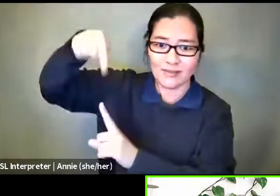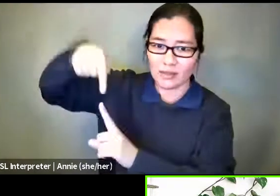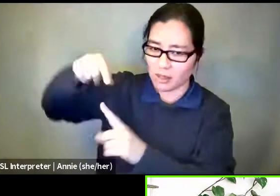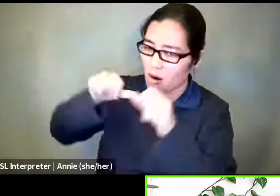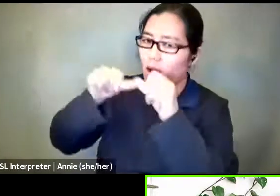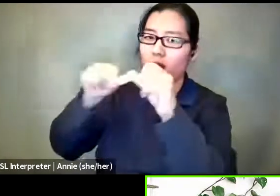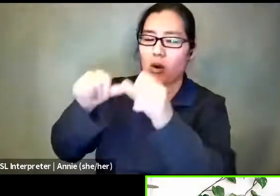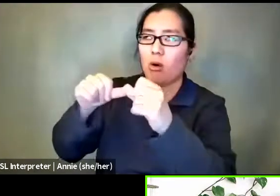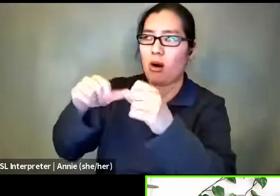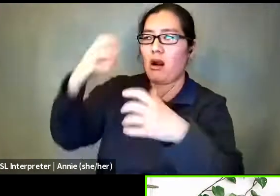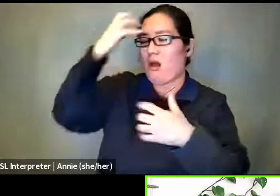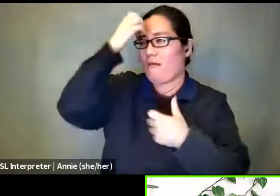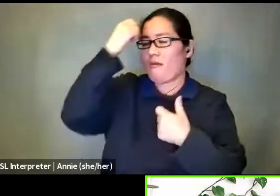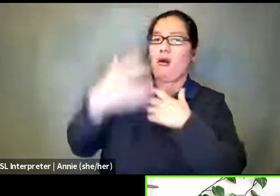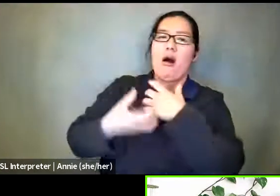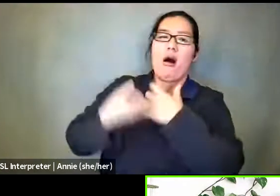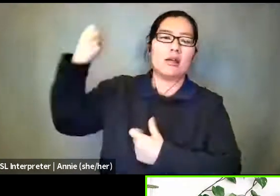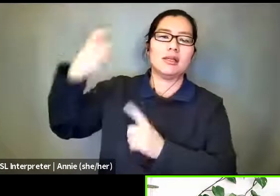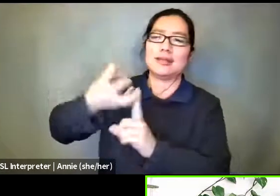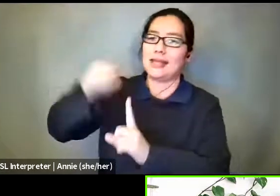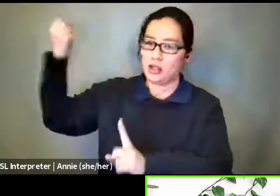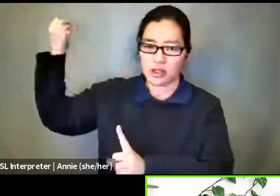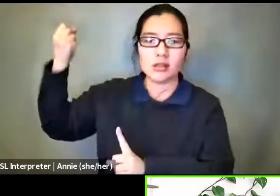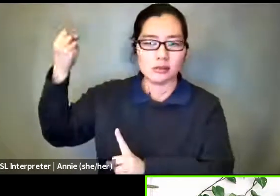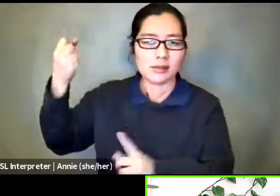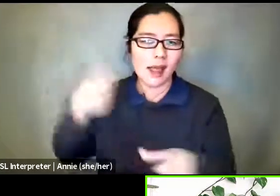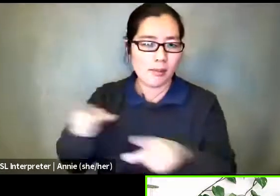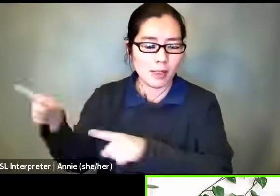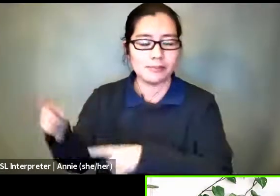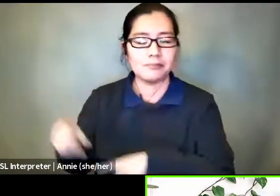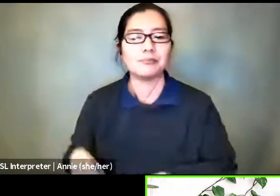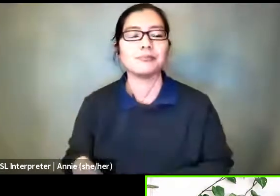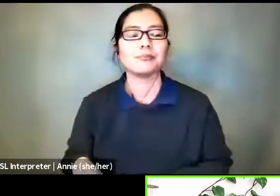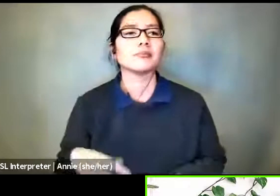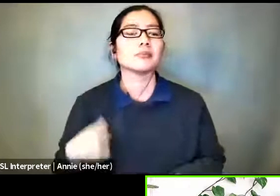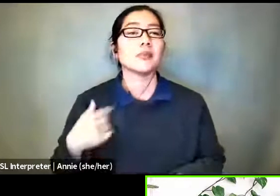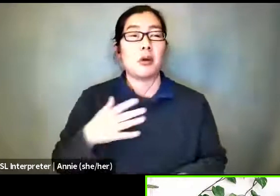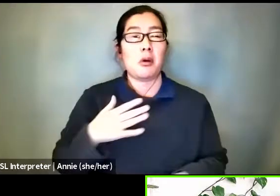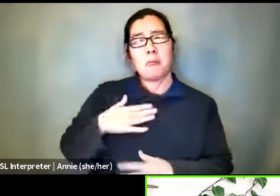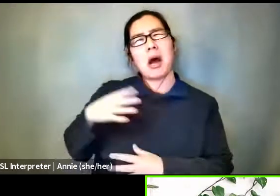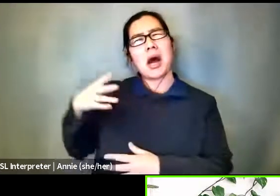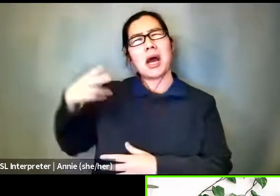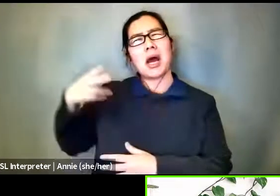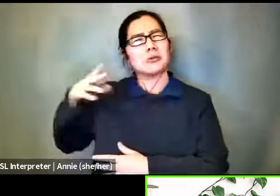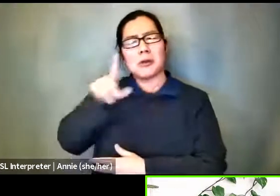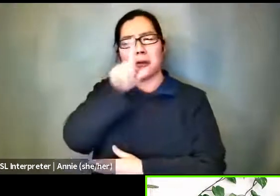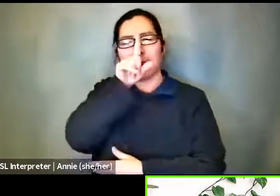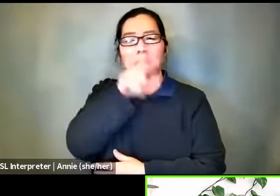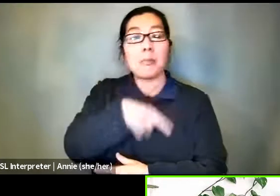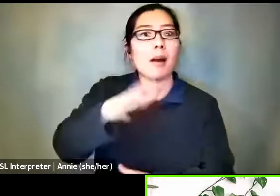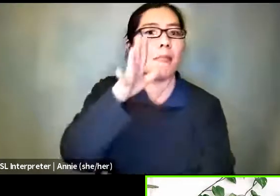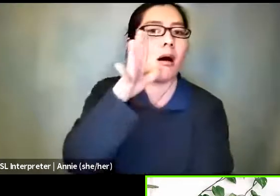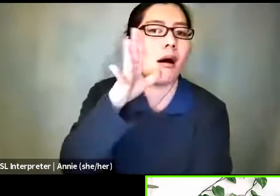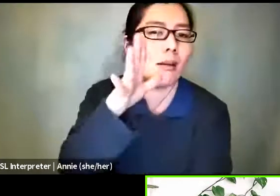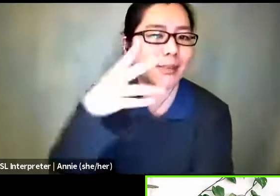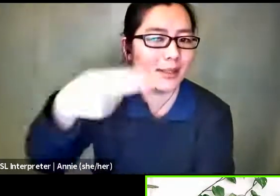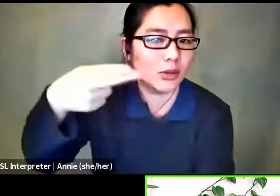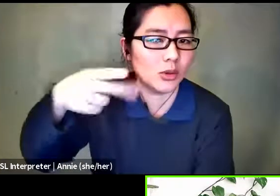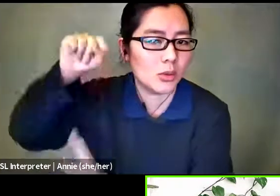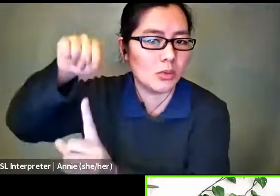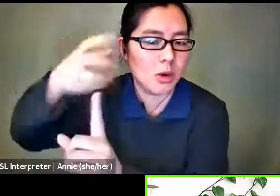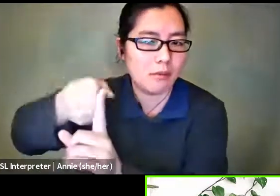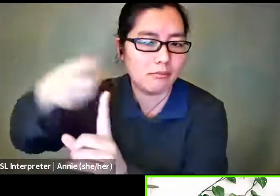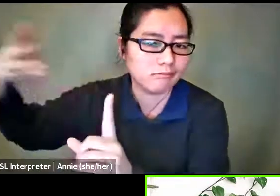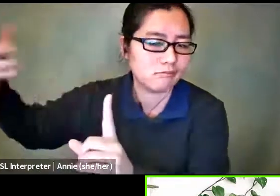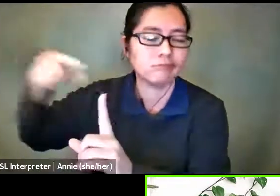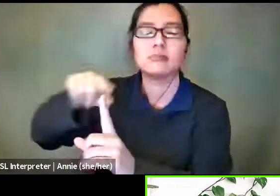didn't want to talk too much about my own history, but I'm happy to tell you a little bit about my mom's. My mom grew up in her village, her tiny